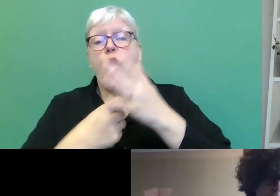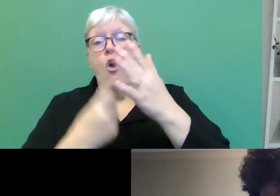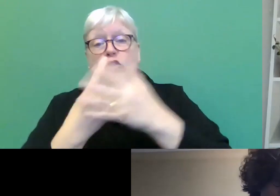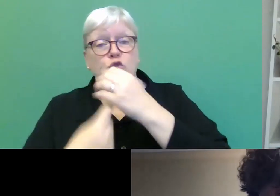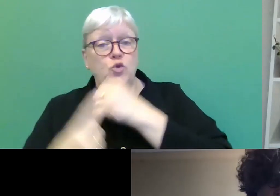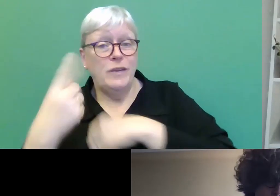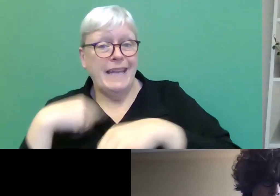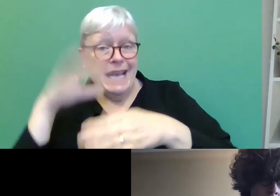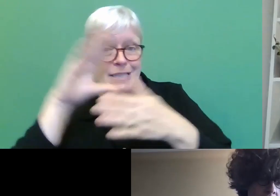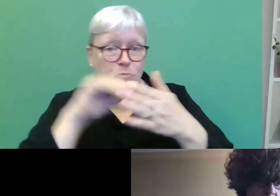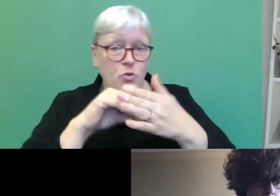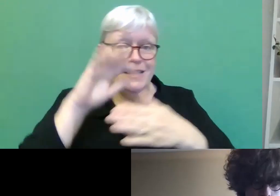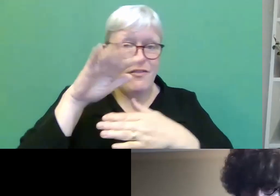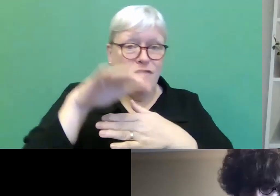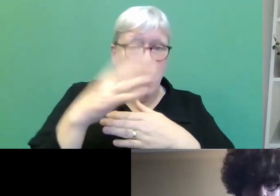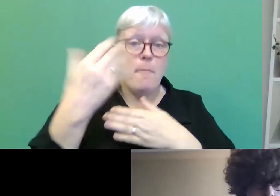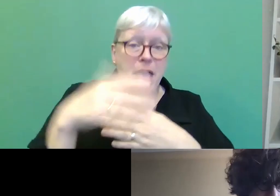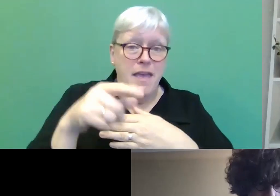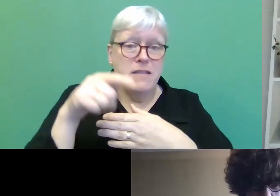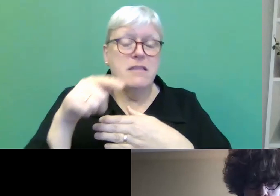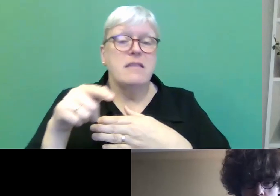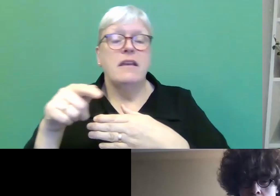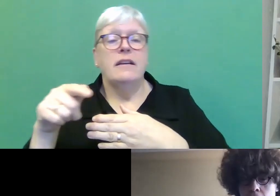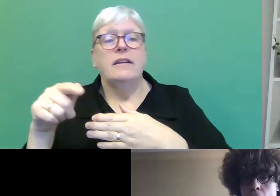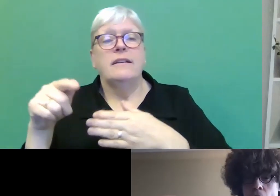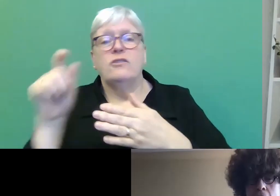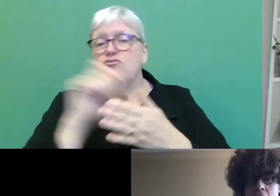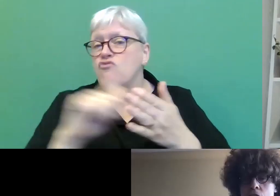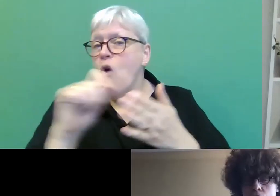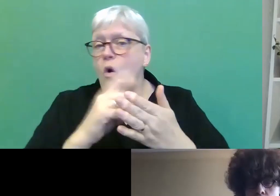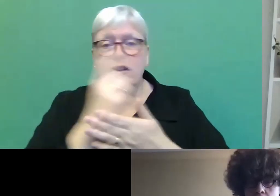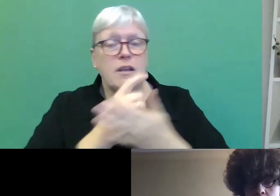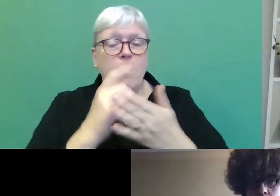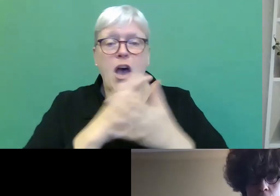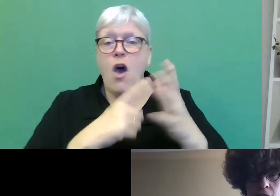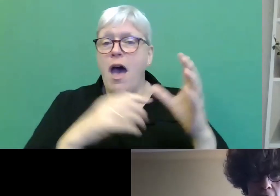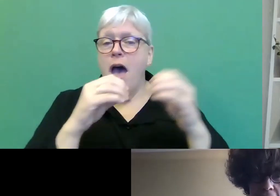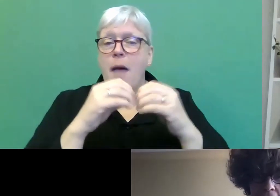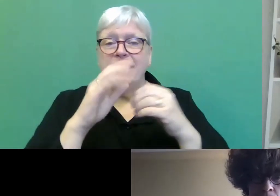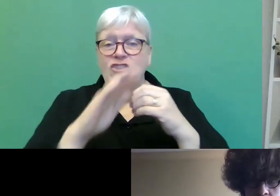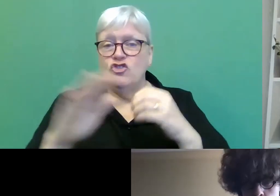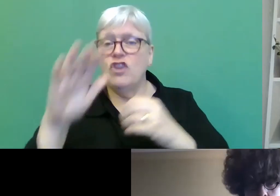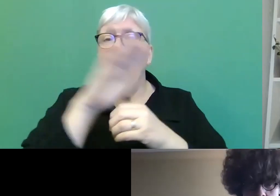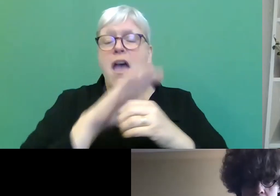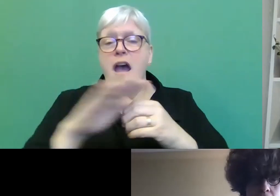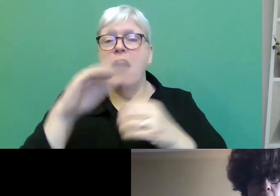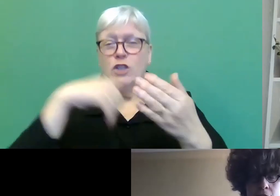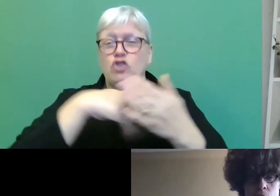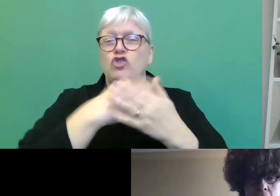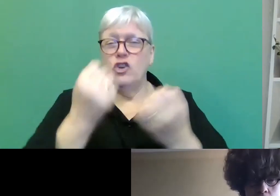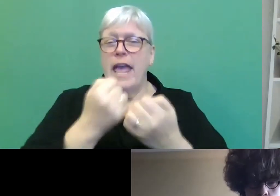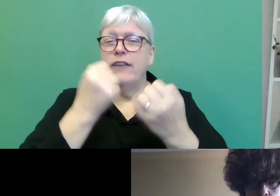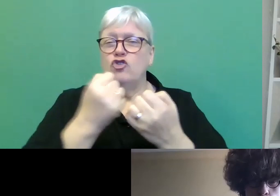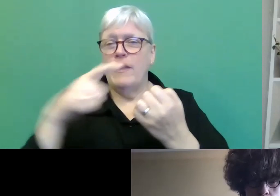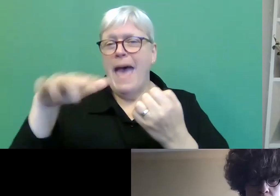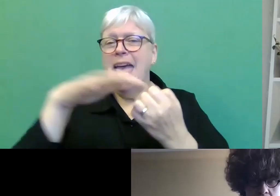there, or wrote about Aberdeenshire, or had a sort of shared synergy to the area. And we